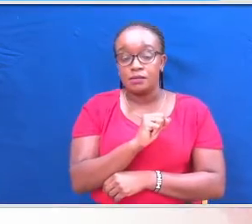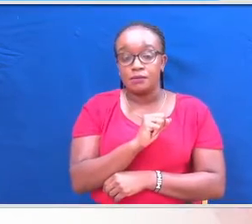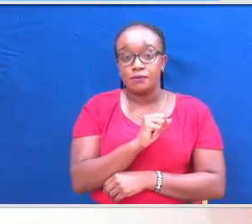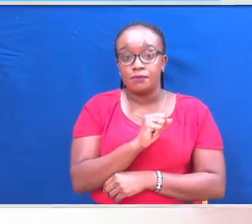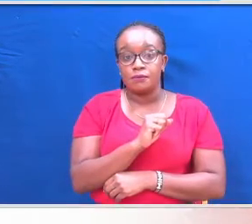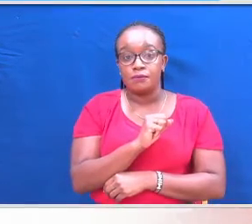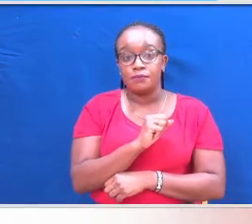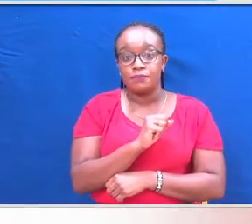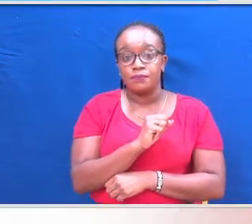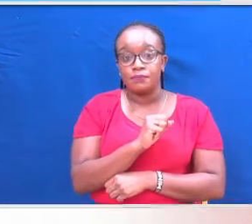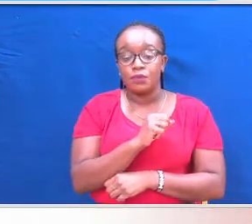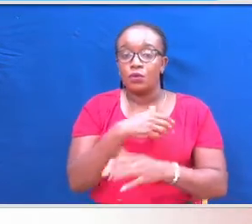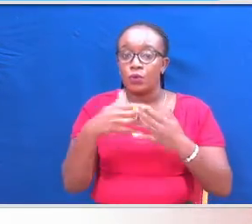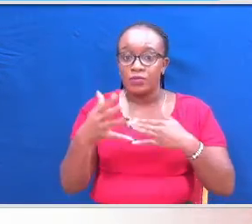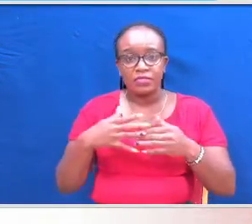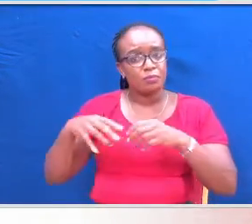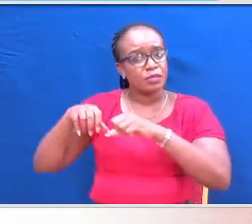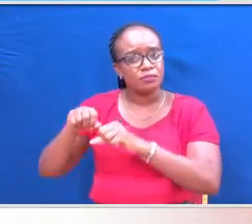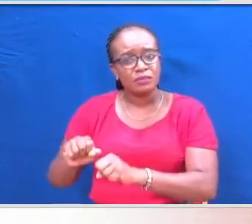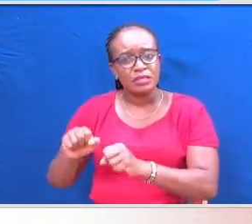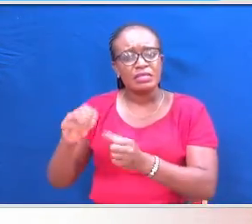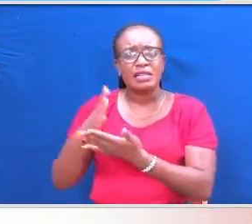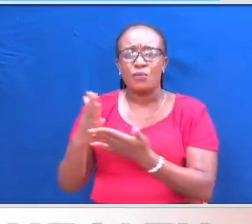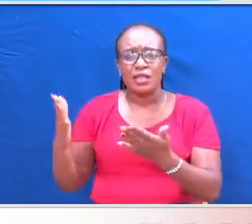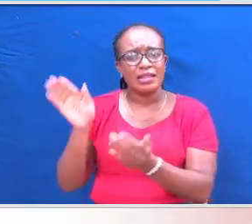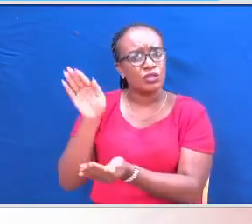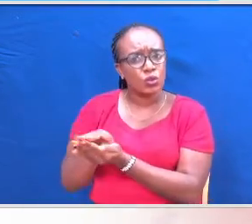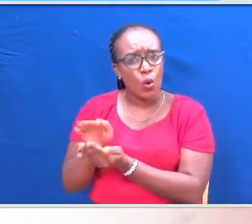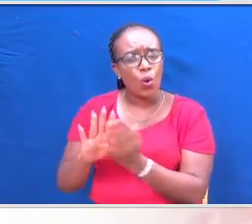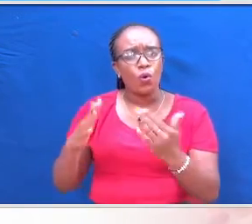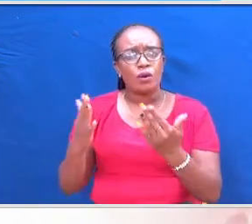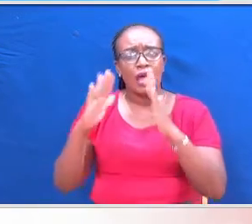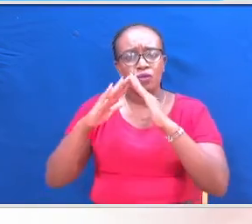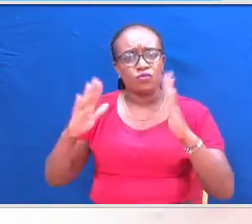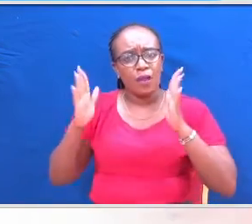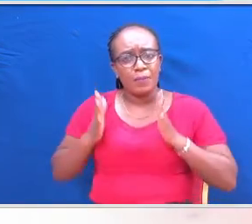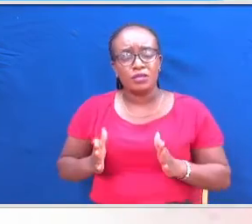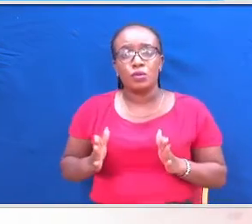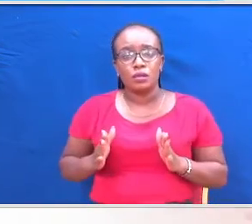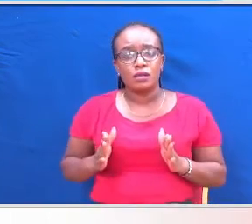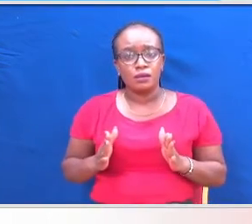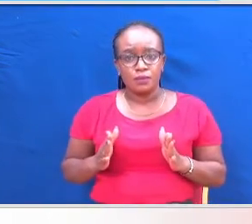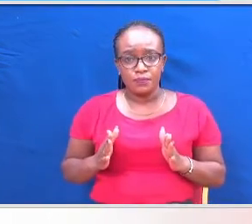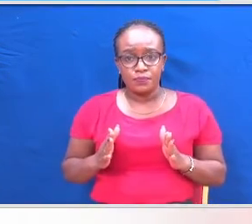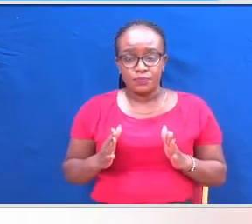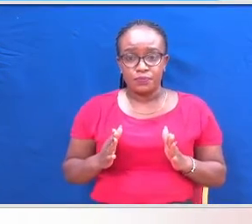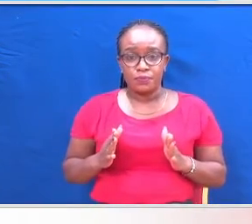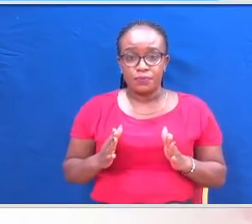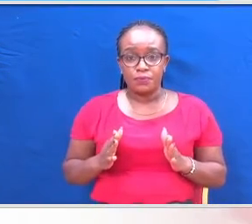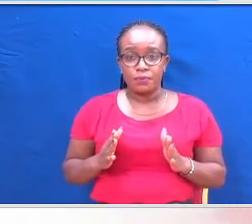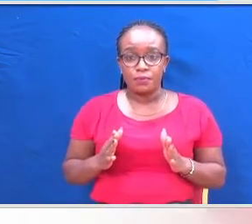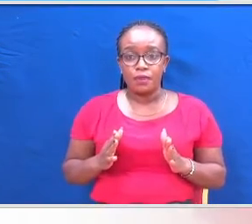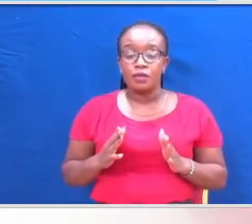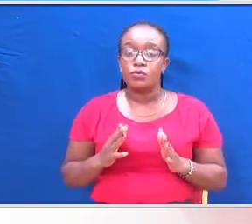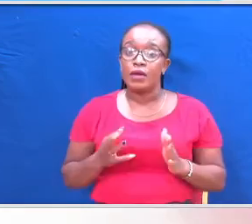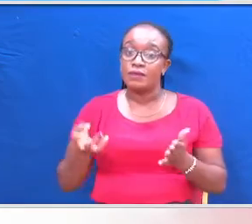don't know whether they are being held in a warehouse or in a store or somebody's house. And our appeal, as we have